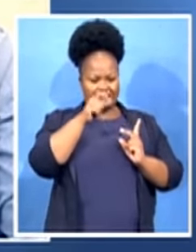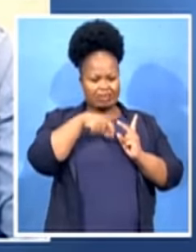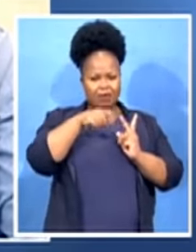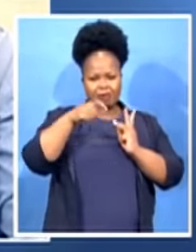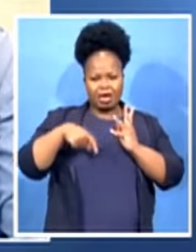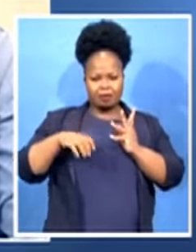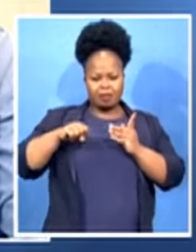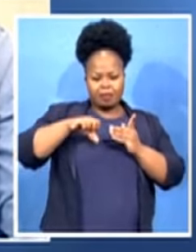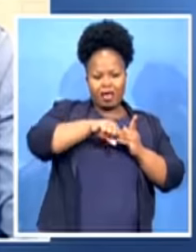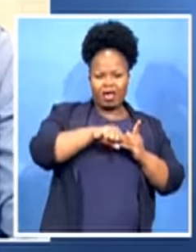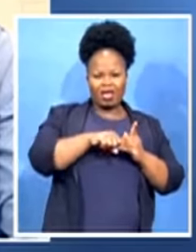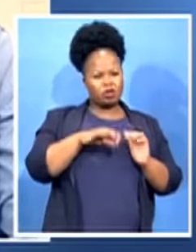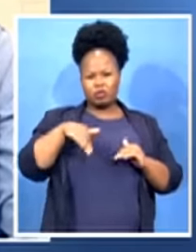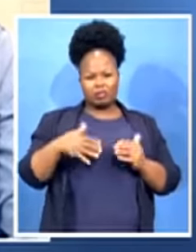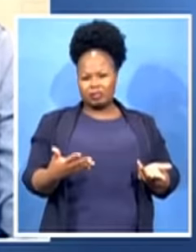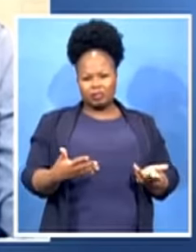to be?